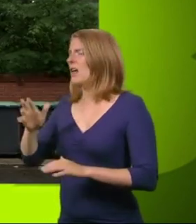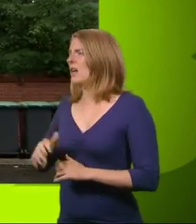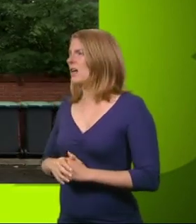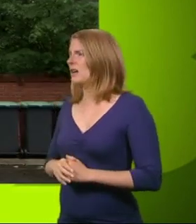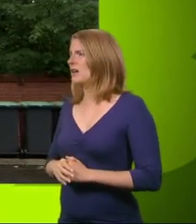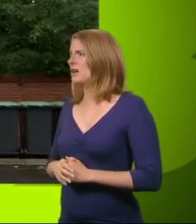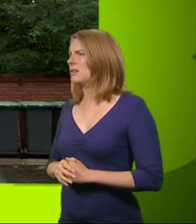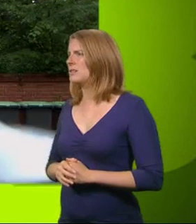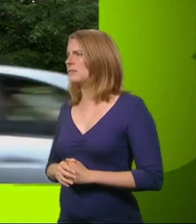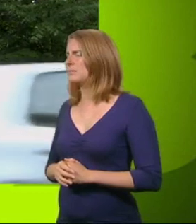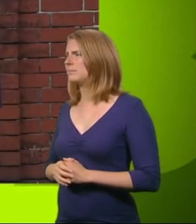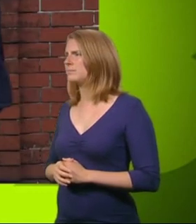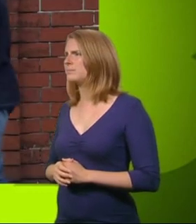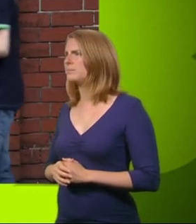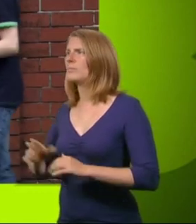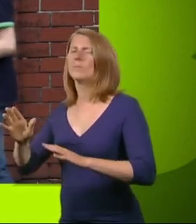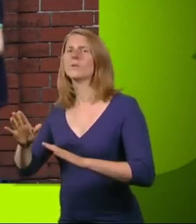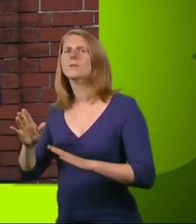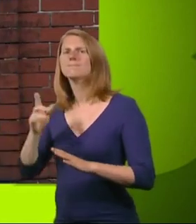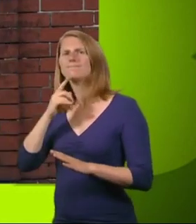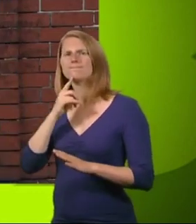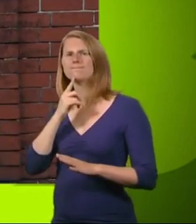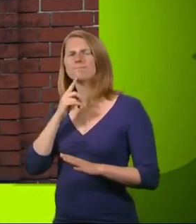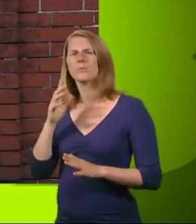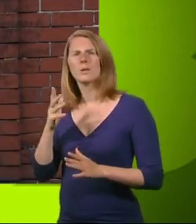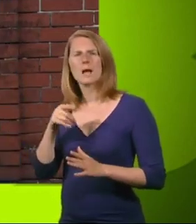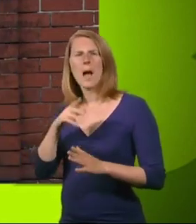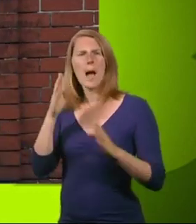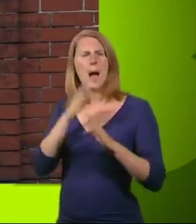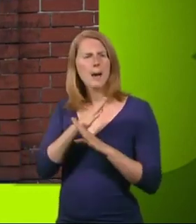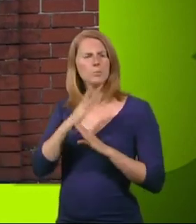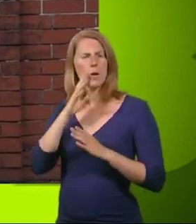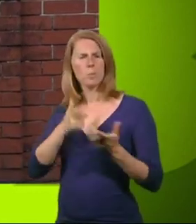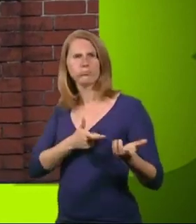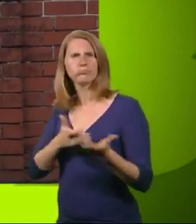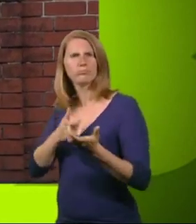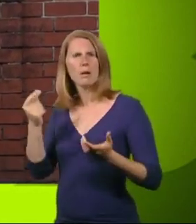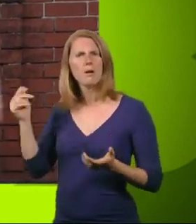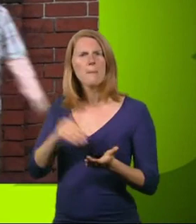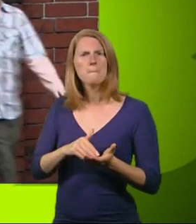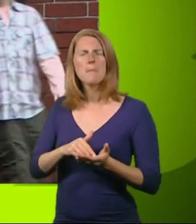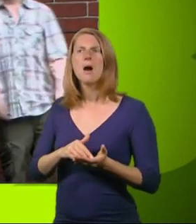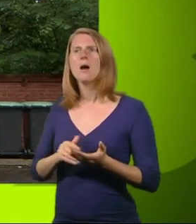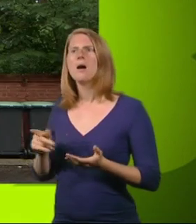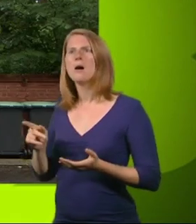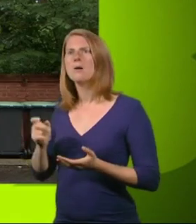Dio! Ade! Wait. What? Where did they hide when the gunman came? In a rubbish dump.